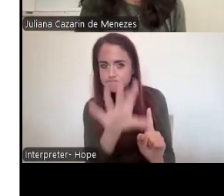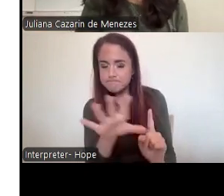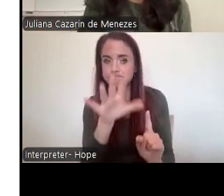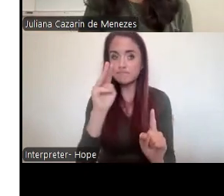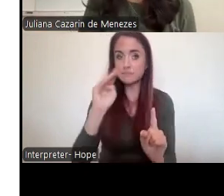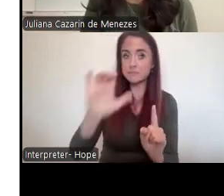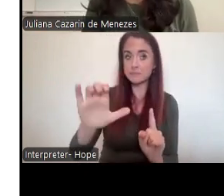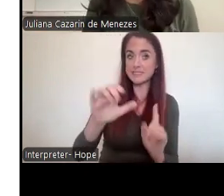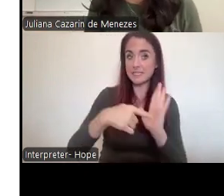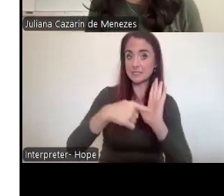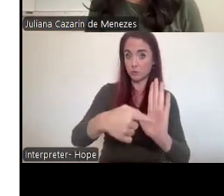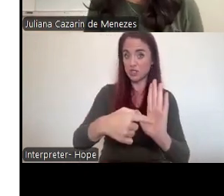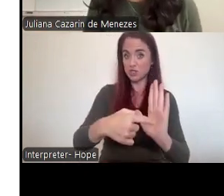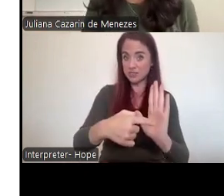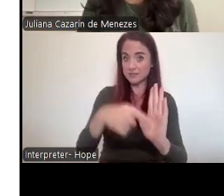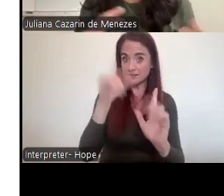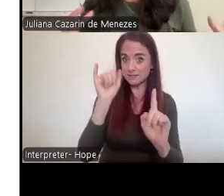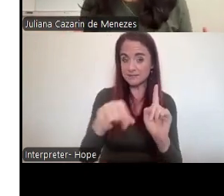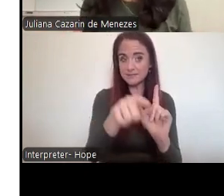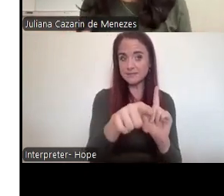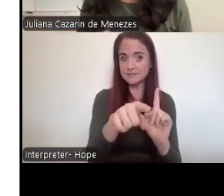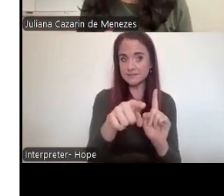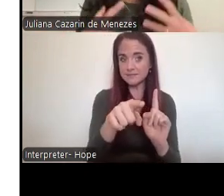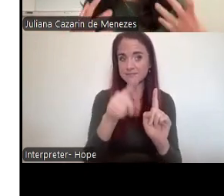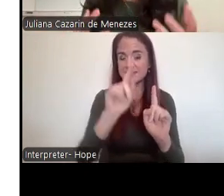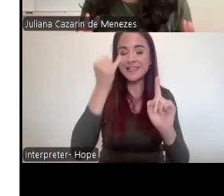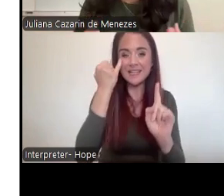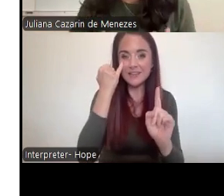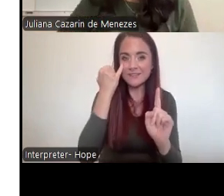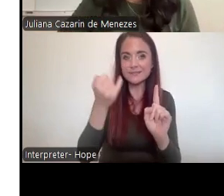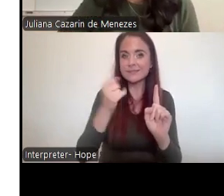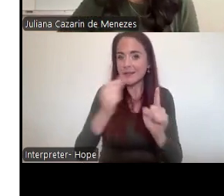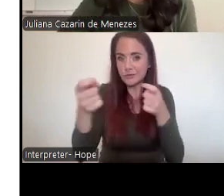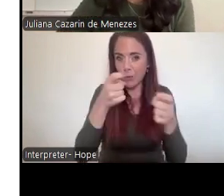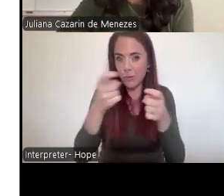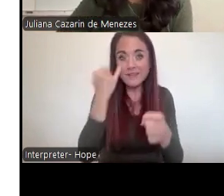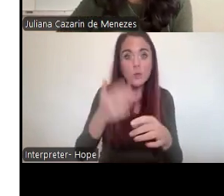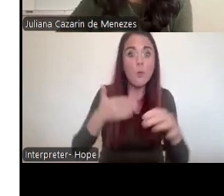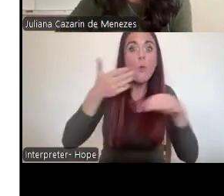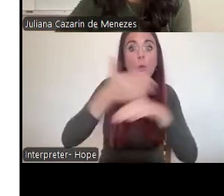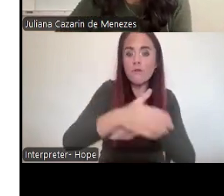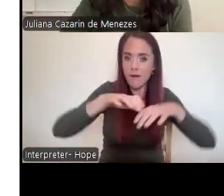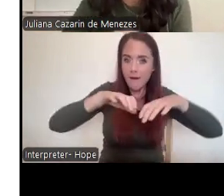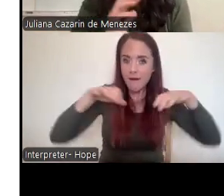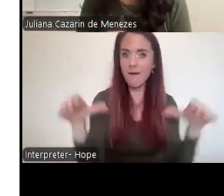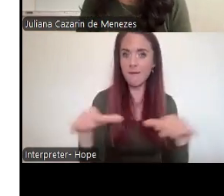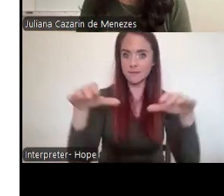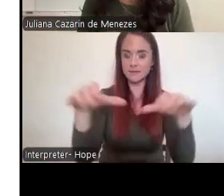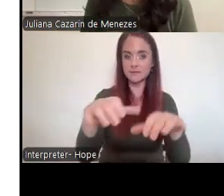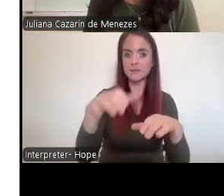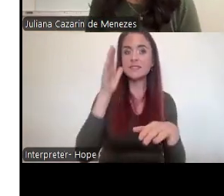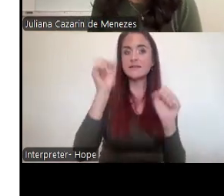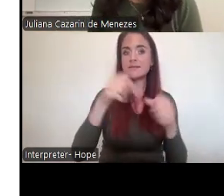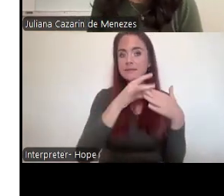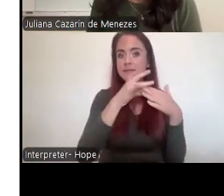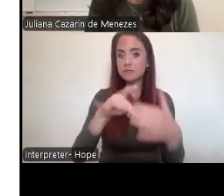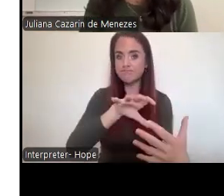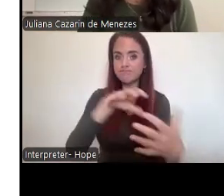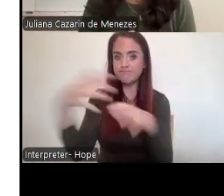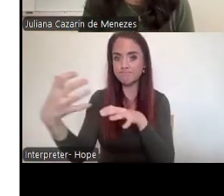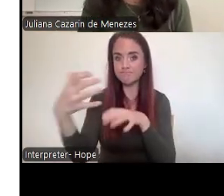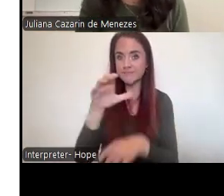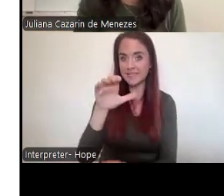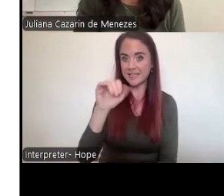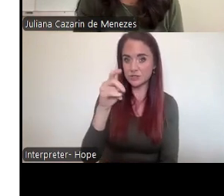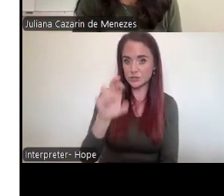is uh, out of control and when meat is overactive, this would lead to the disruption of